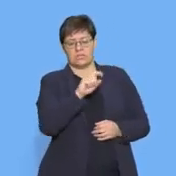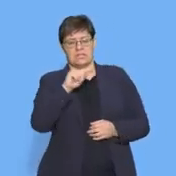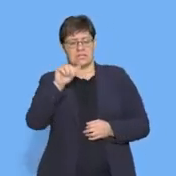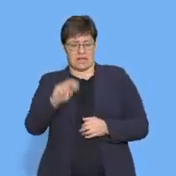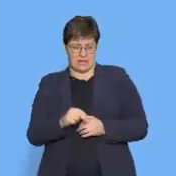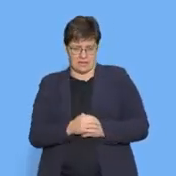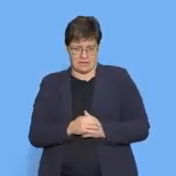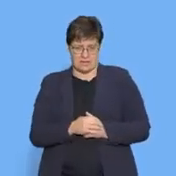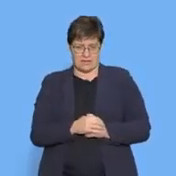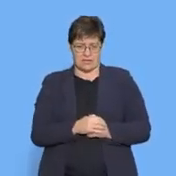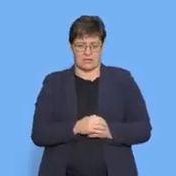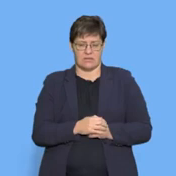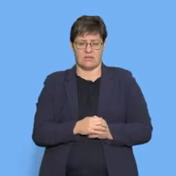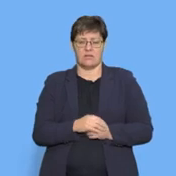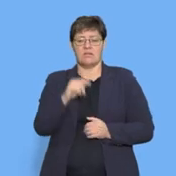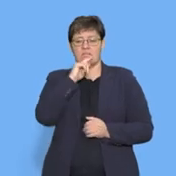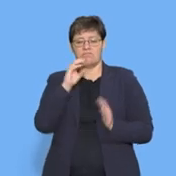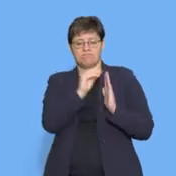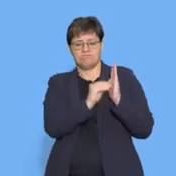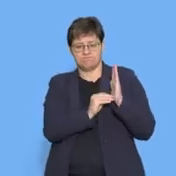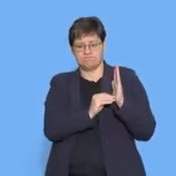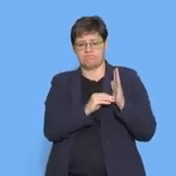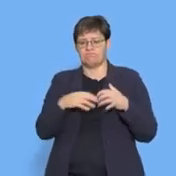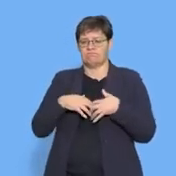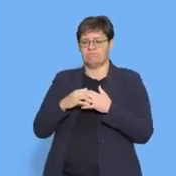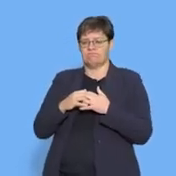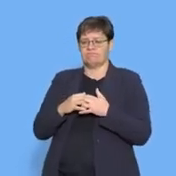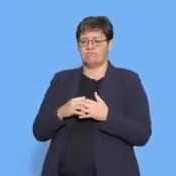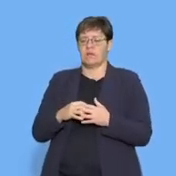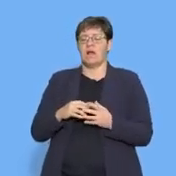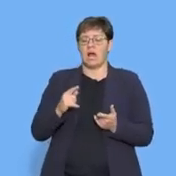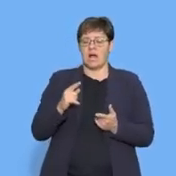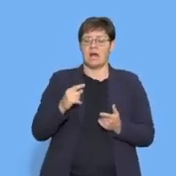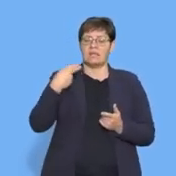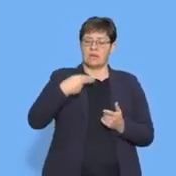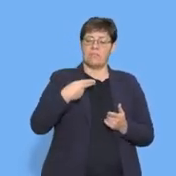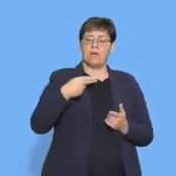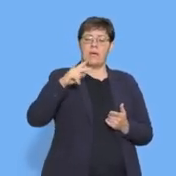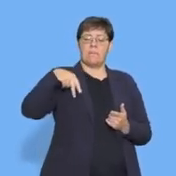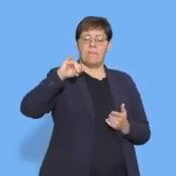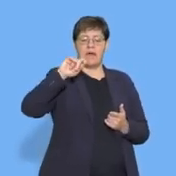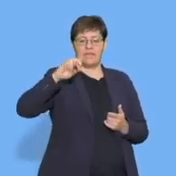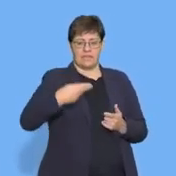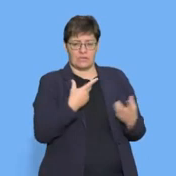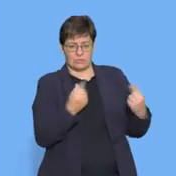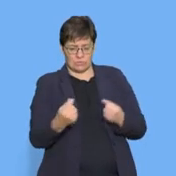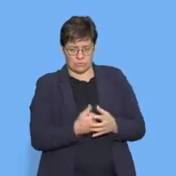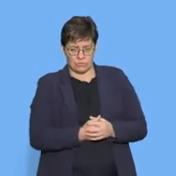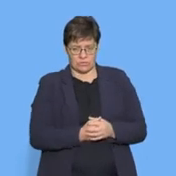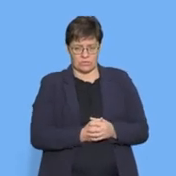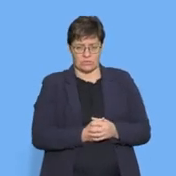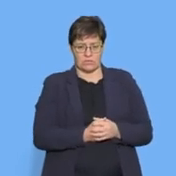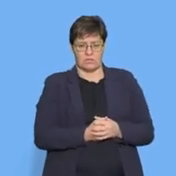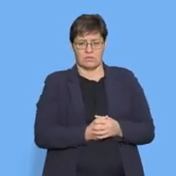If it doesn't involve angles and it's a right angle triangle, then we probably have to use theorem of Pythagoras to find the sides. And the grade 11